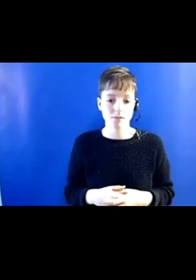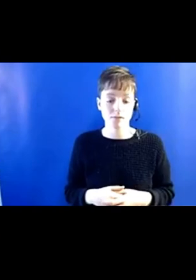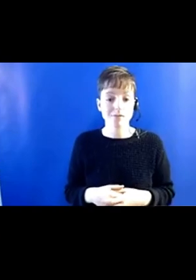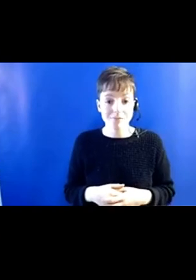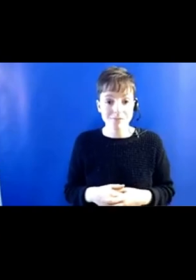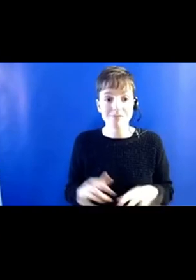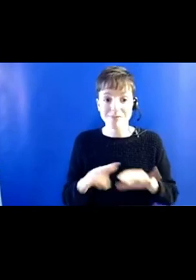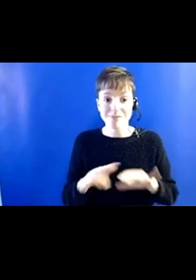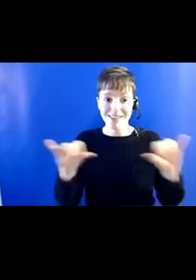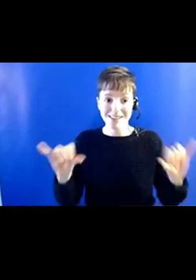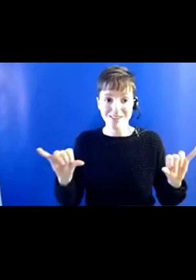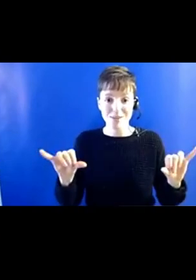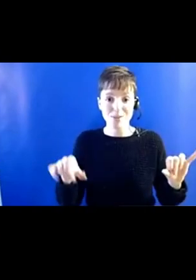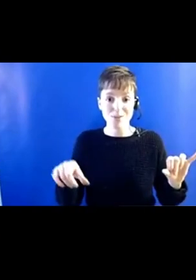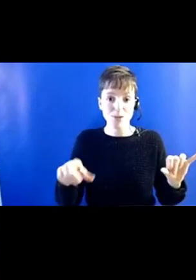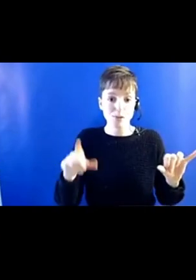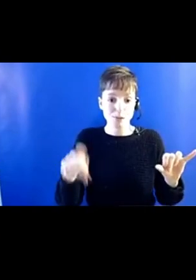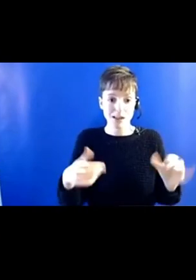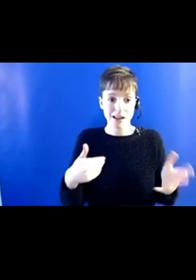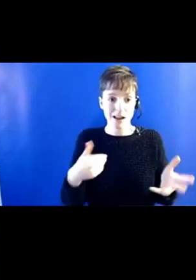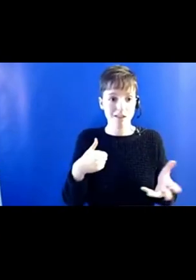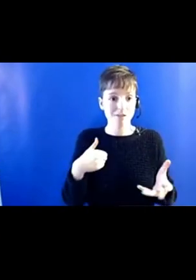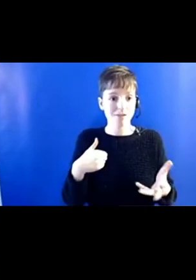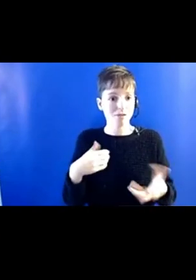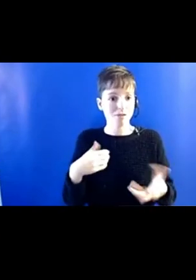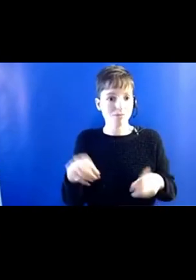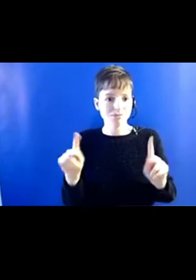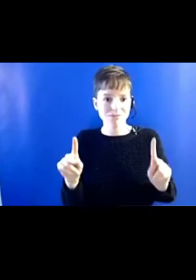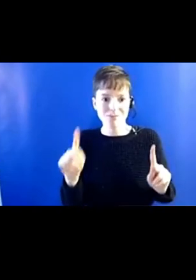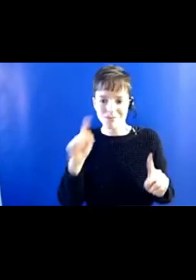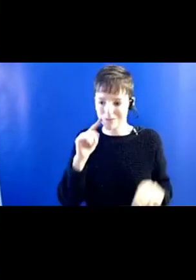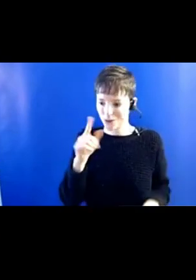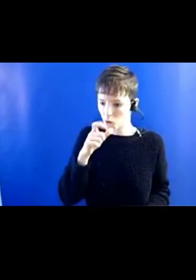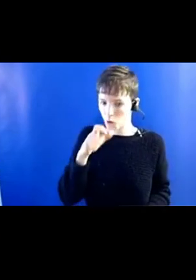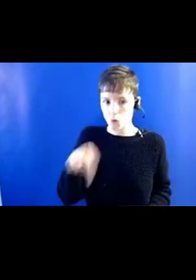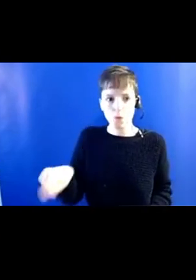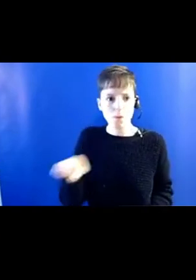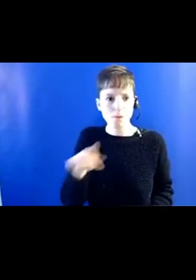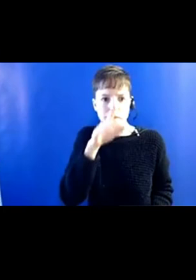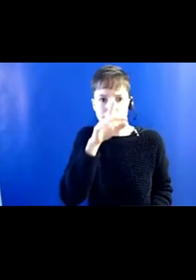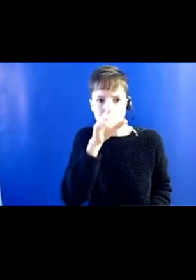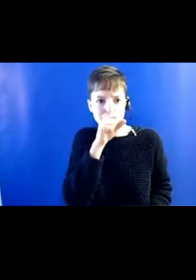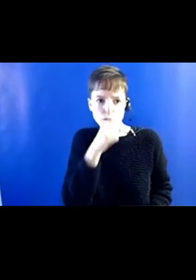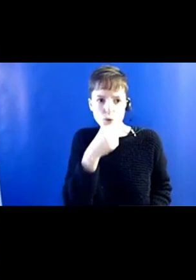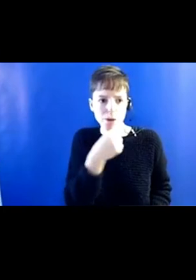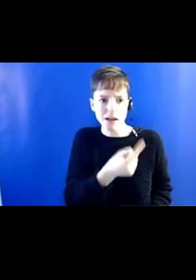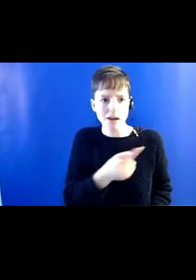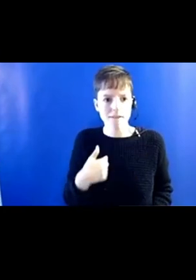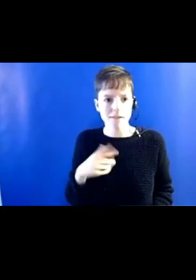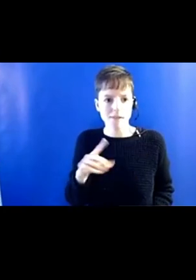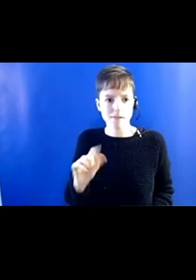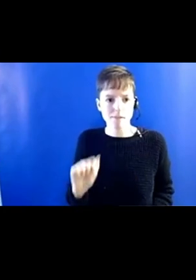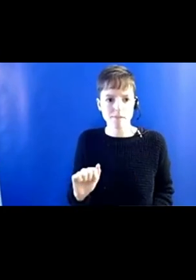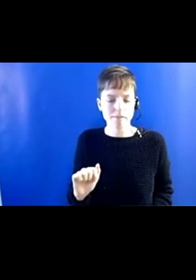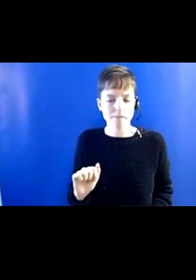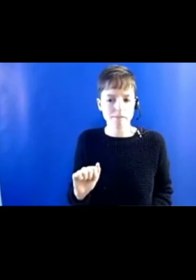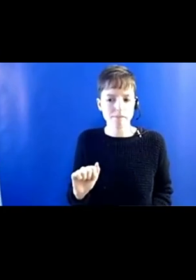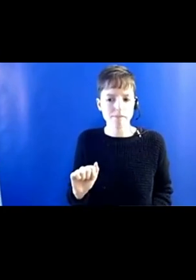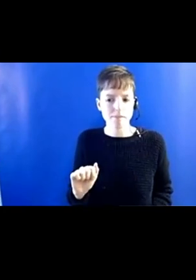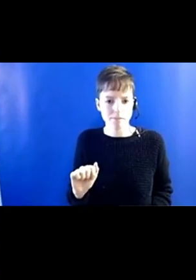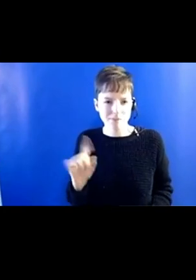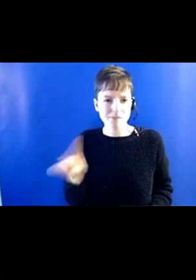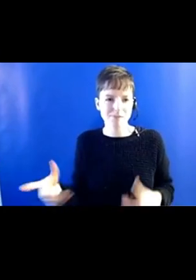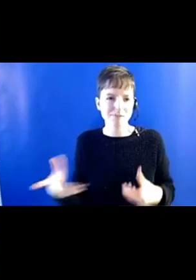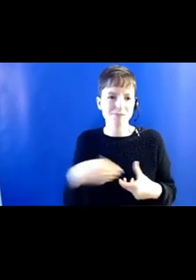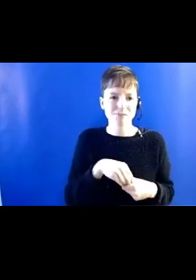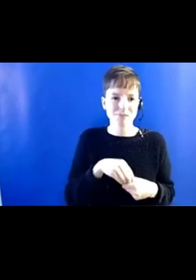you know, and so, but also have a way for people who don't want to disclose to channel as well.